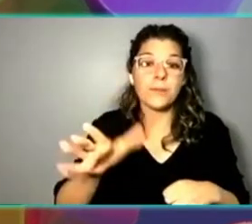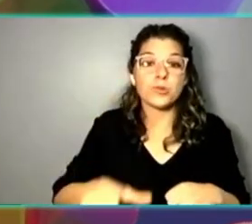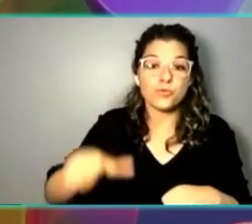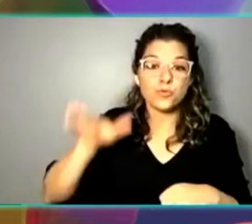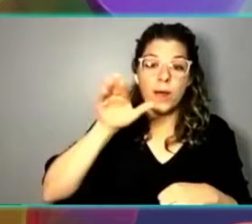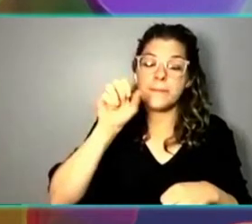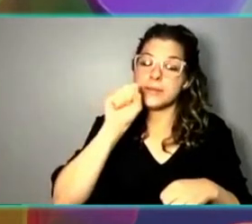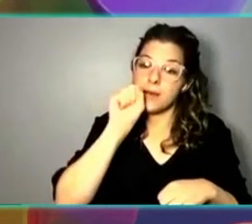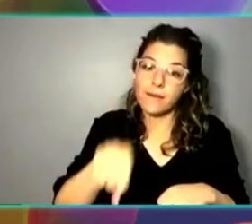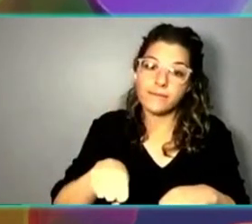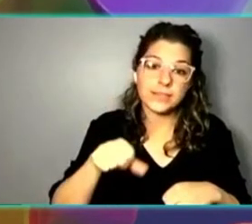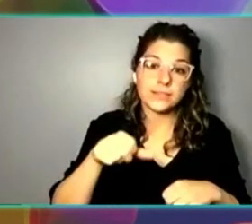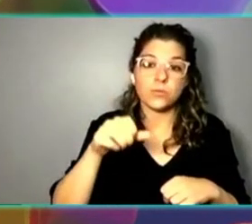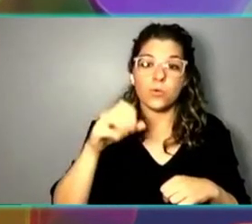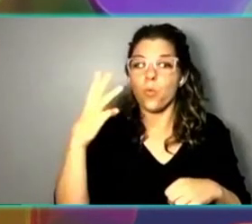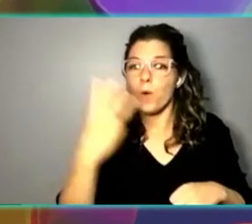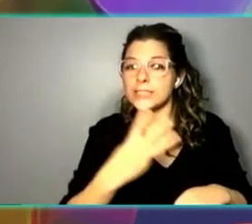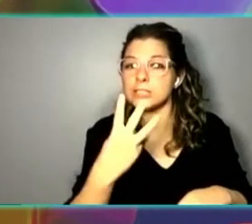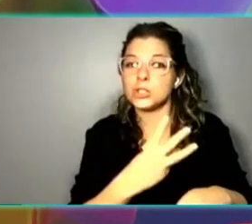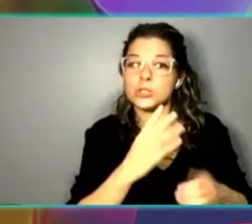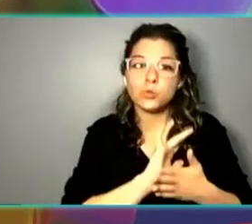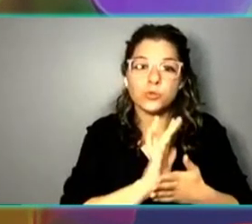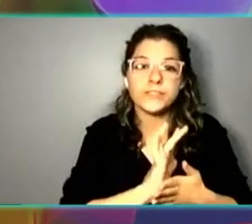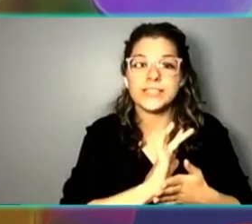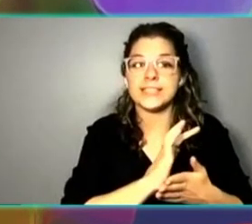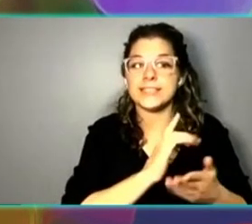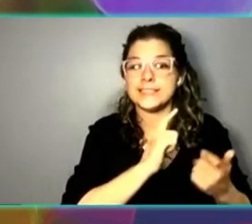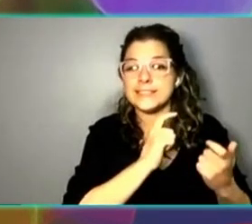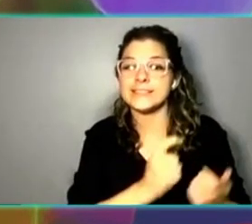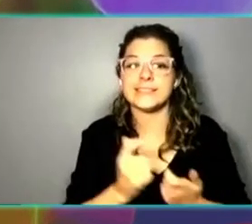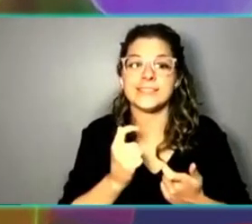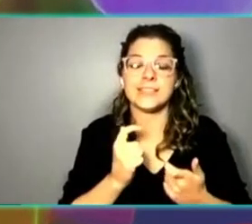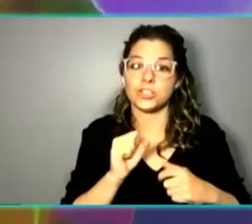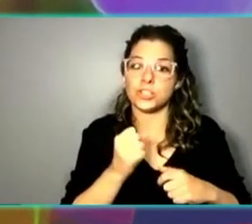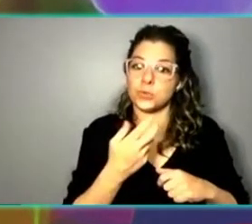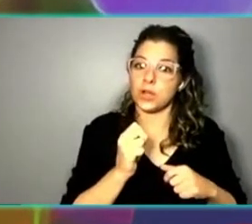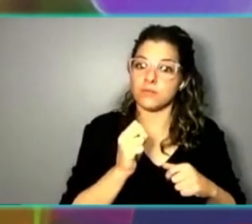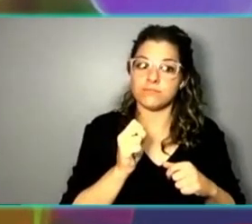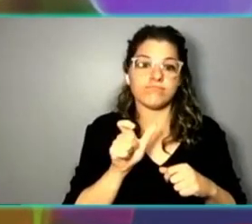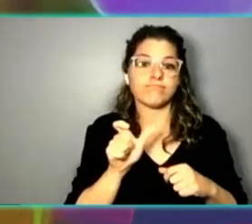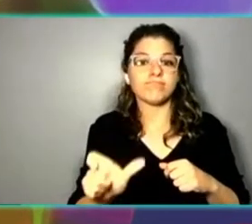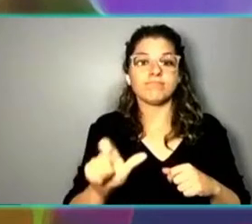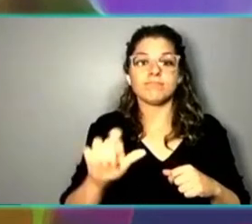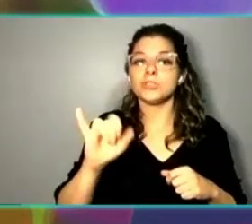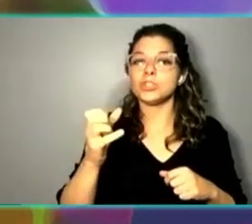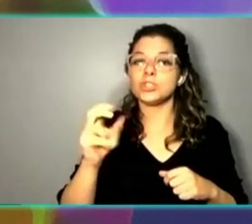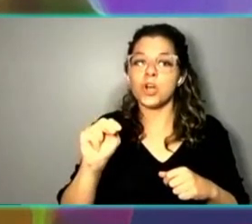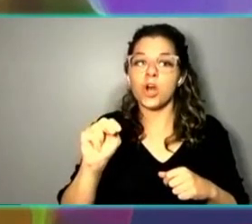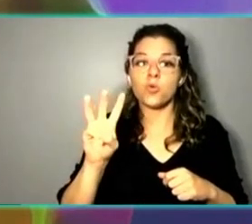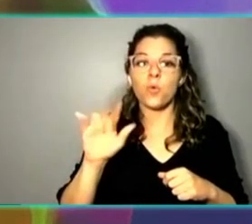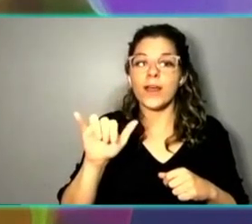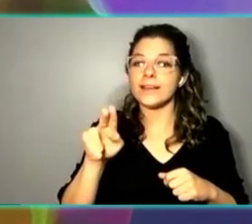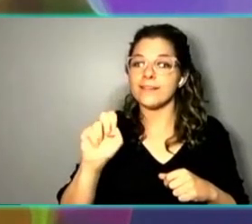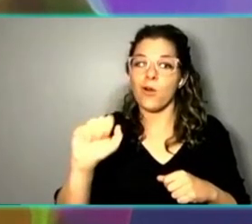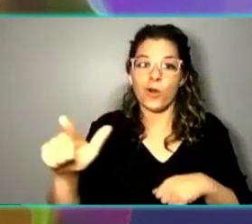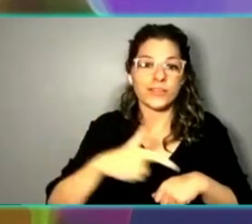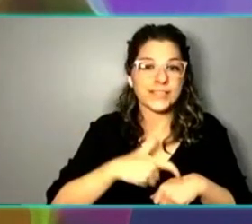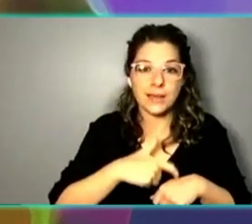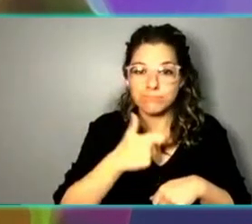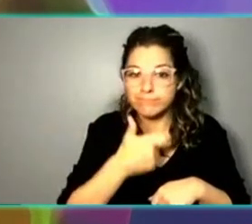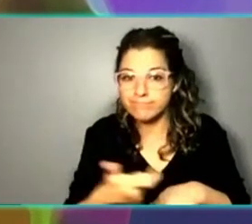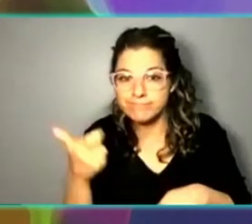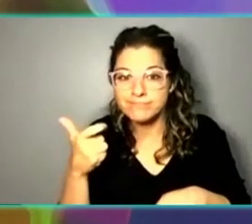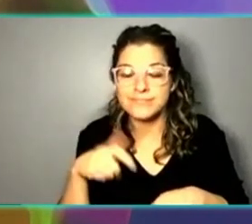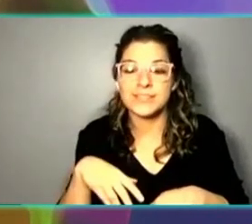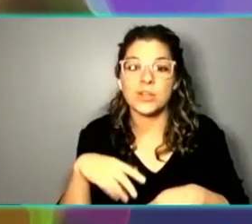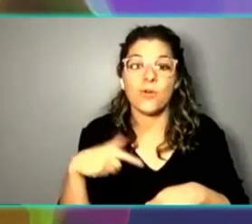loving Westerns. And she would, you know, put on one of those John Wayne pictures all the time. And so